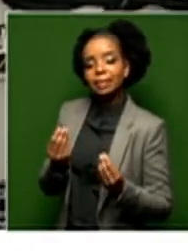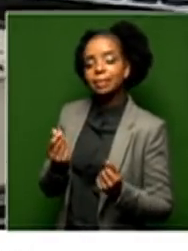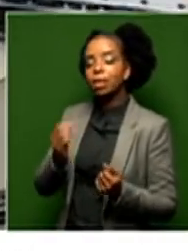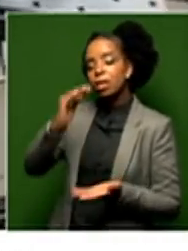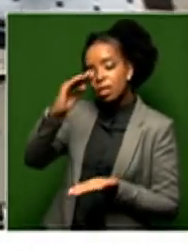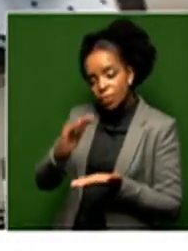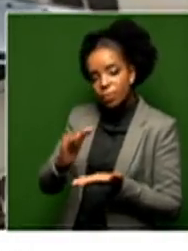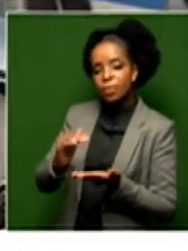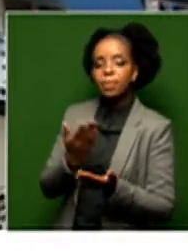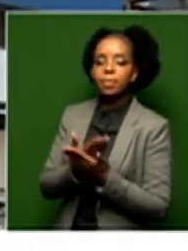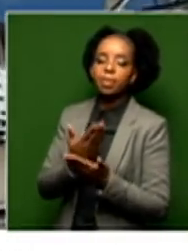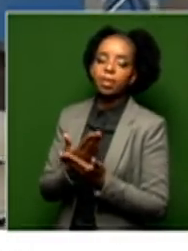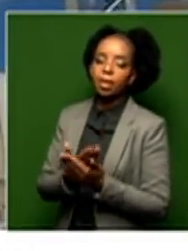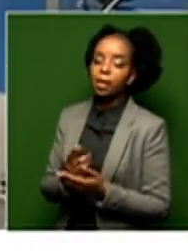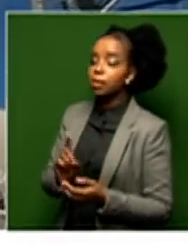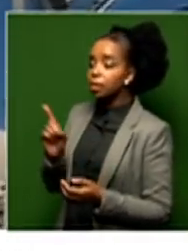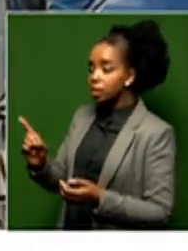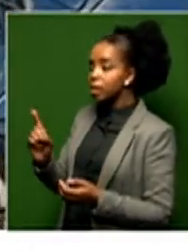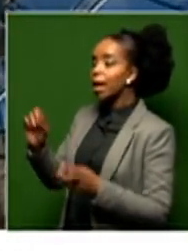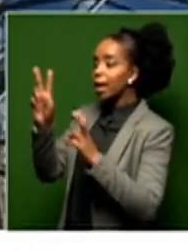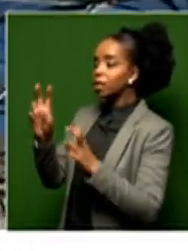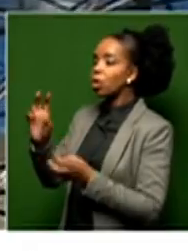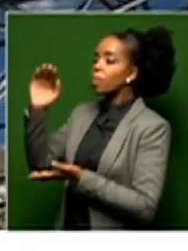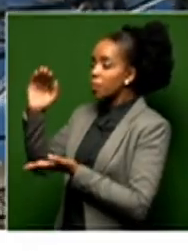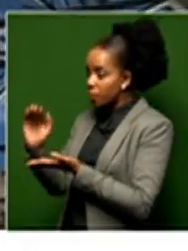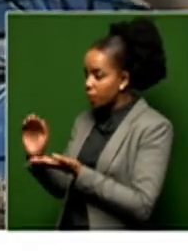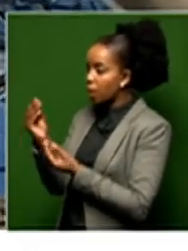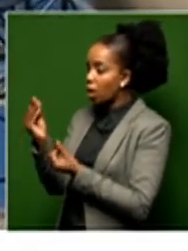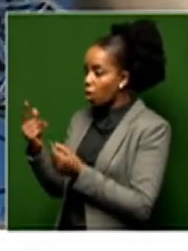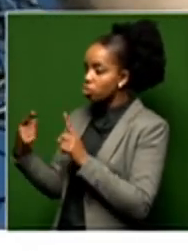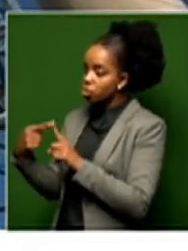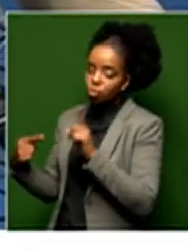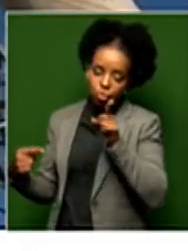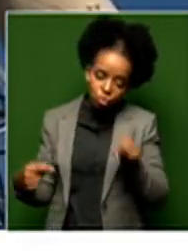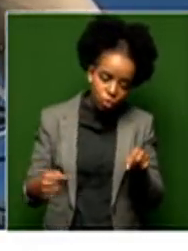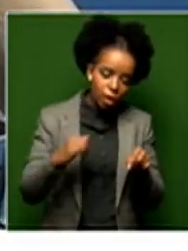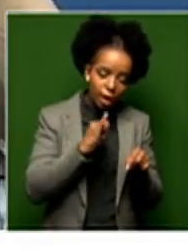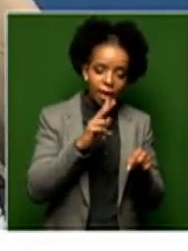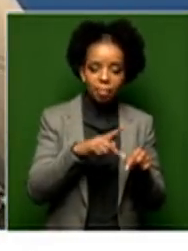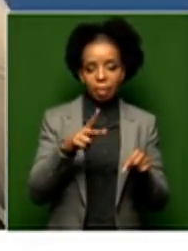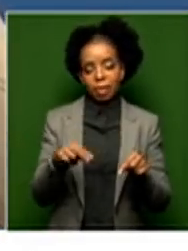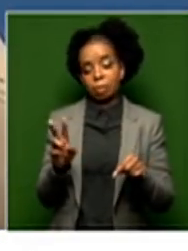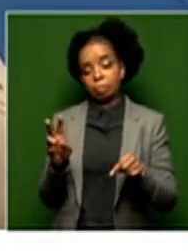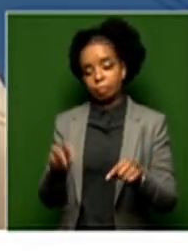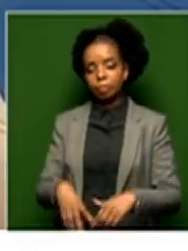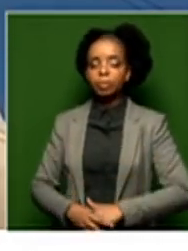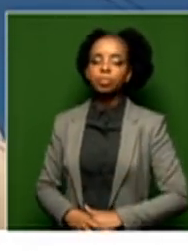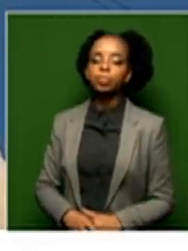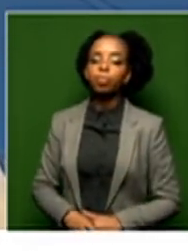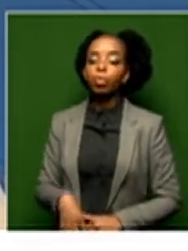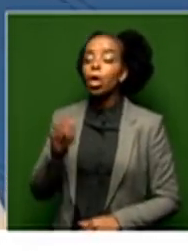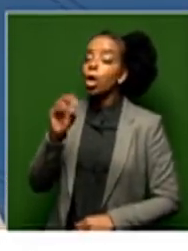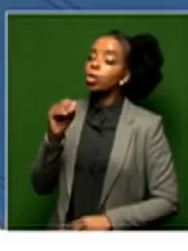also reduce the costs by Eskom to those IPPs," unquote. So clearly, the cost factor is